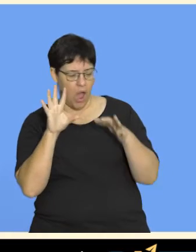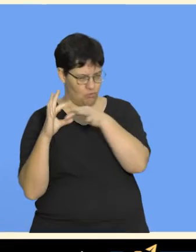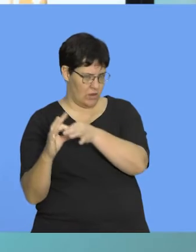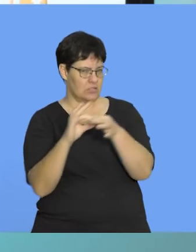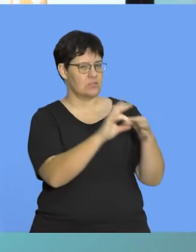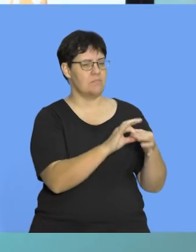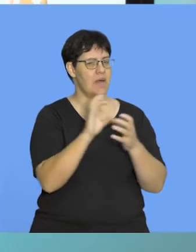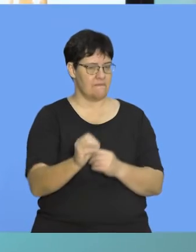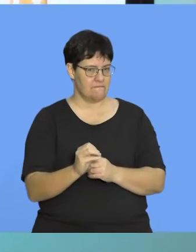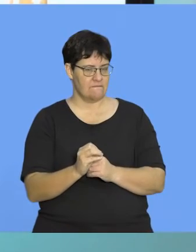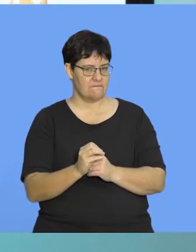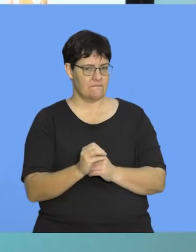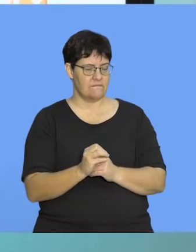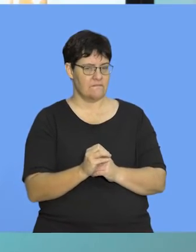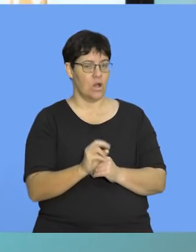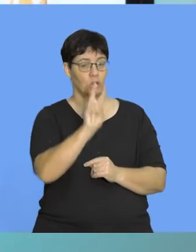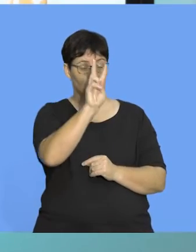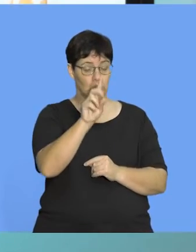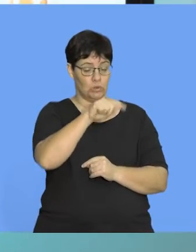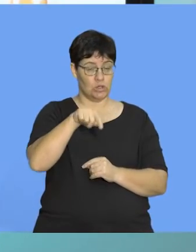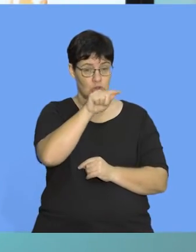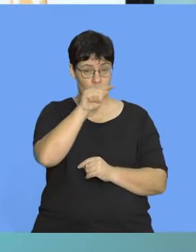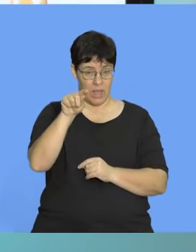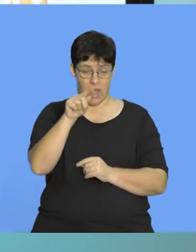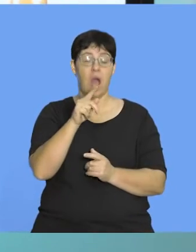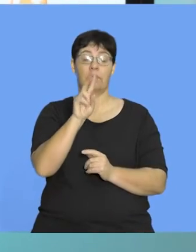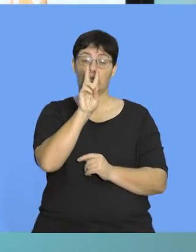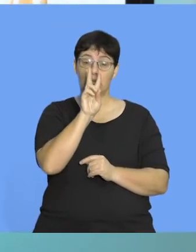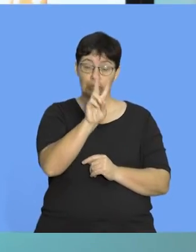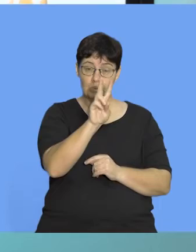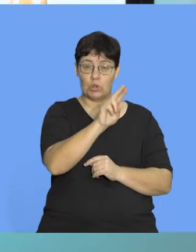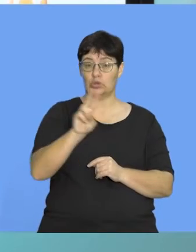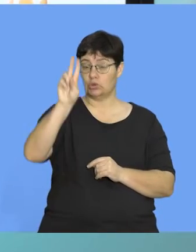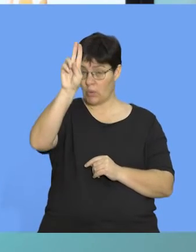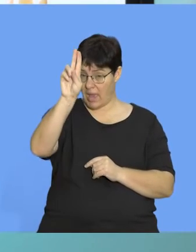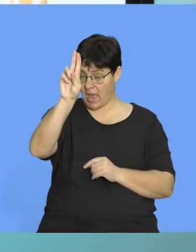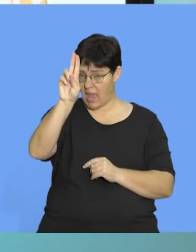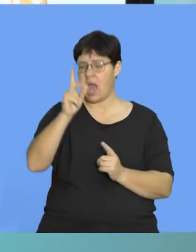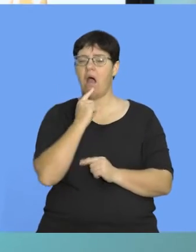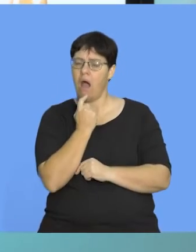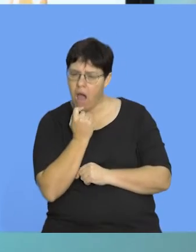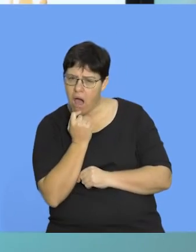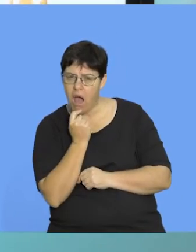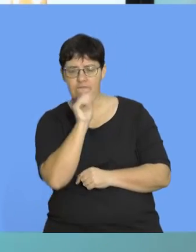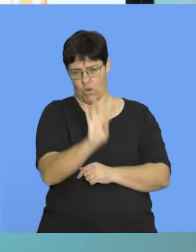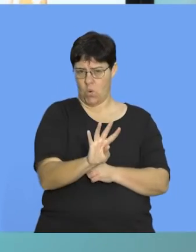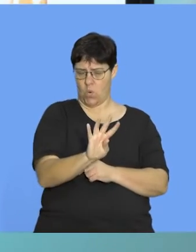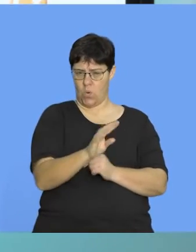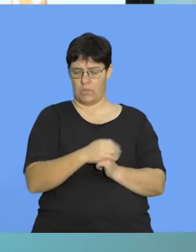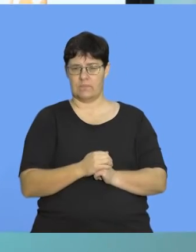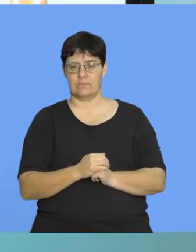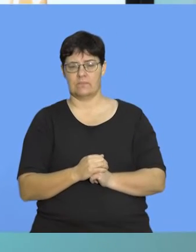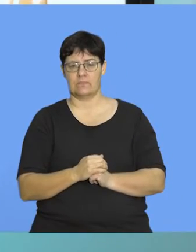relationship because 2 squared is 4. Okay, the square is becoming important.